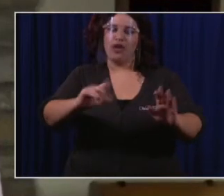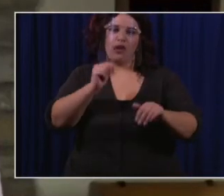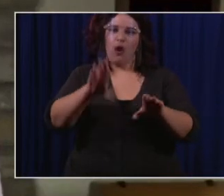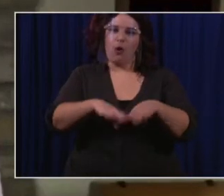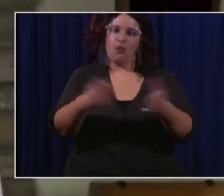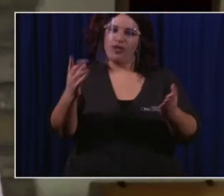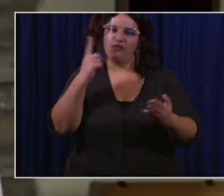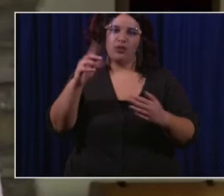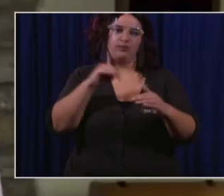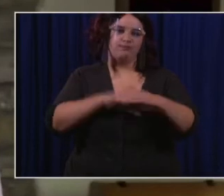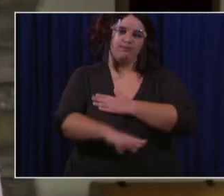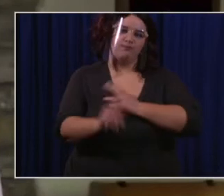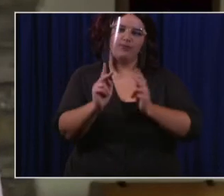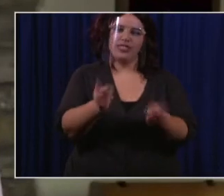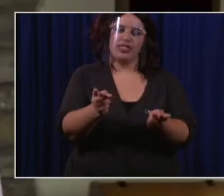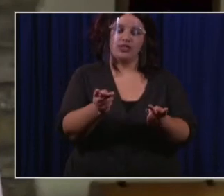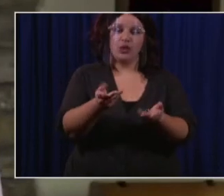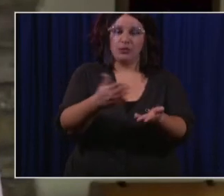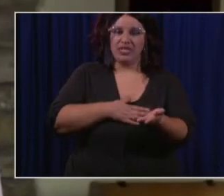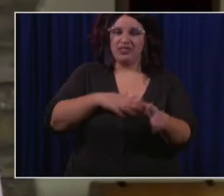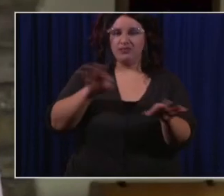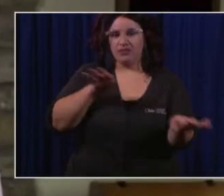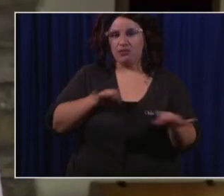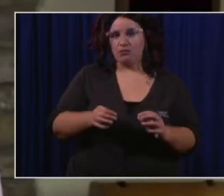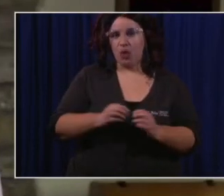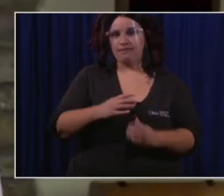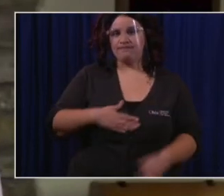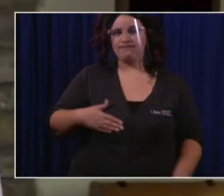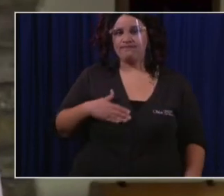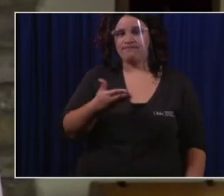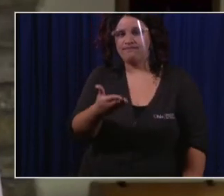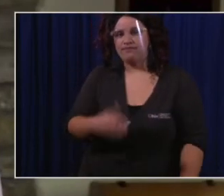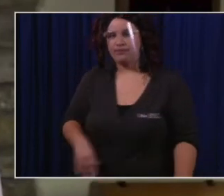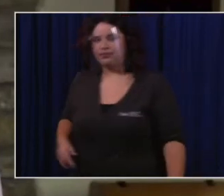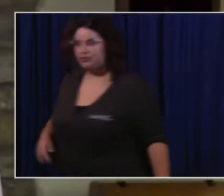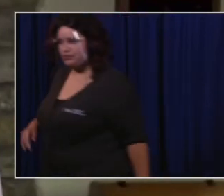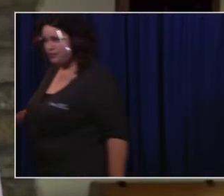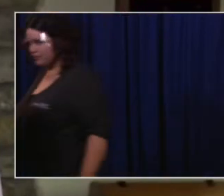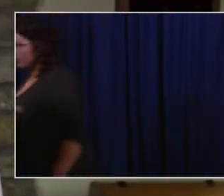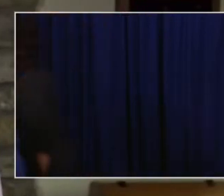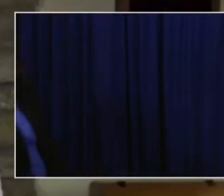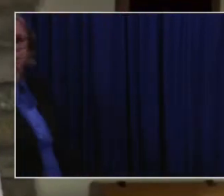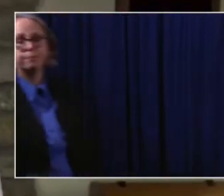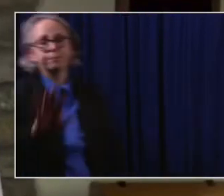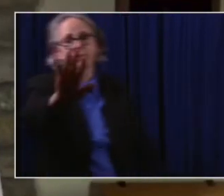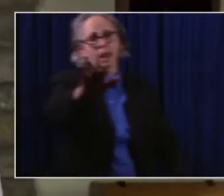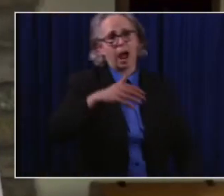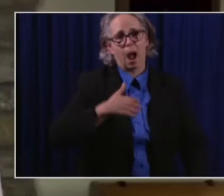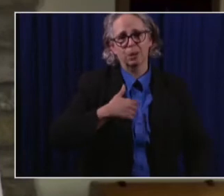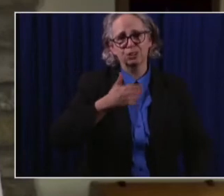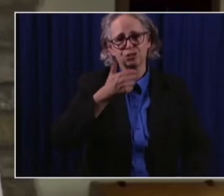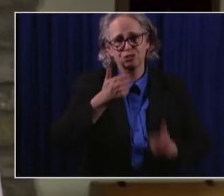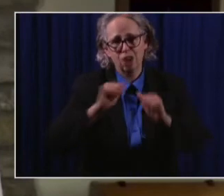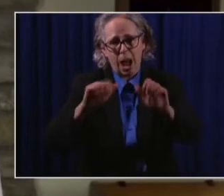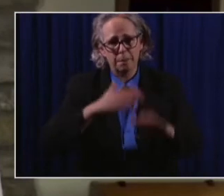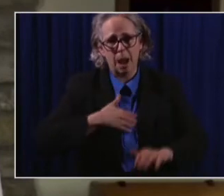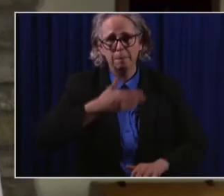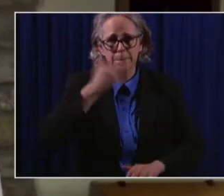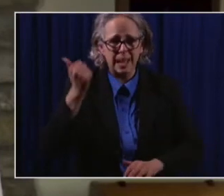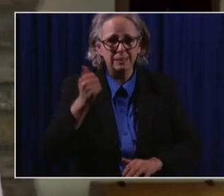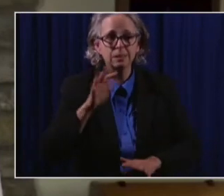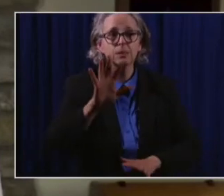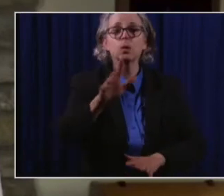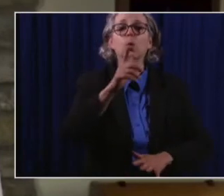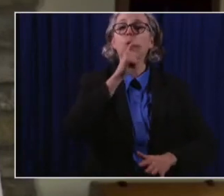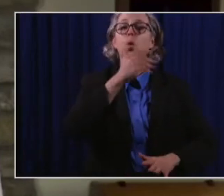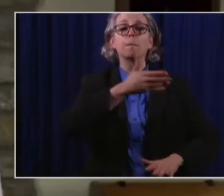Yeah, I will do the best I can, but for a more accurate rendition, people should look at